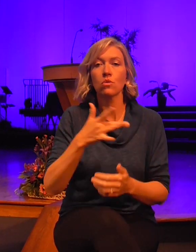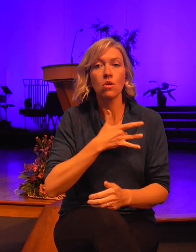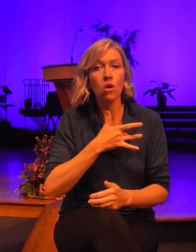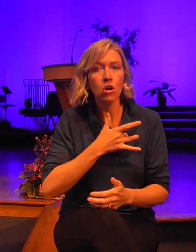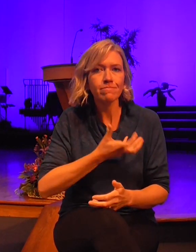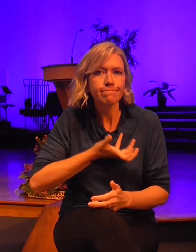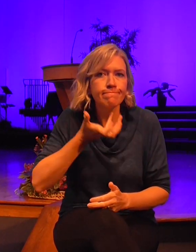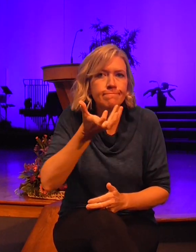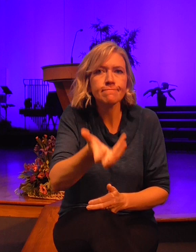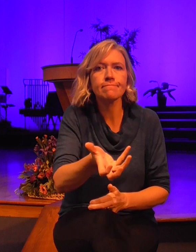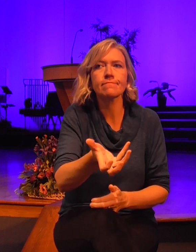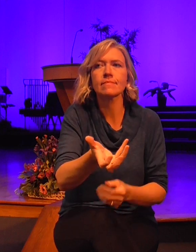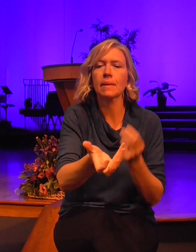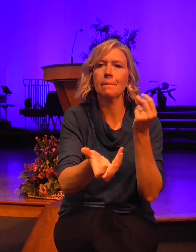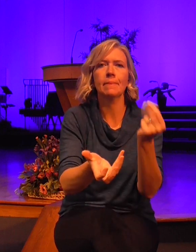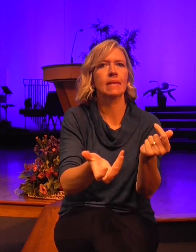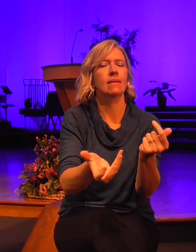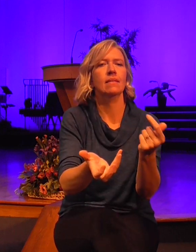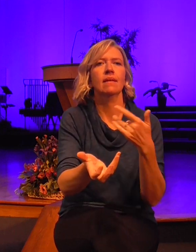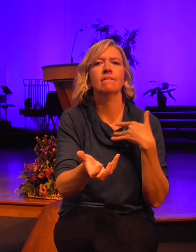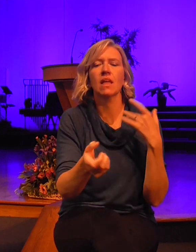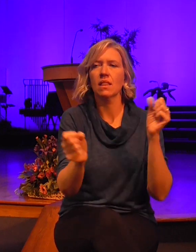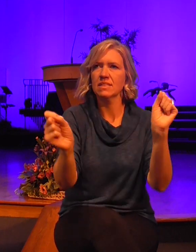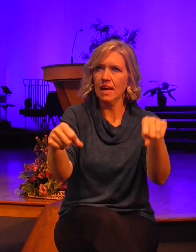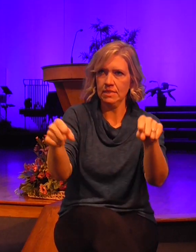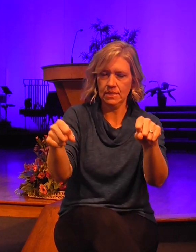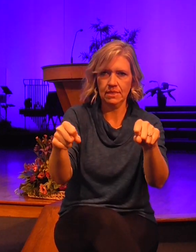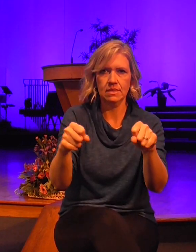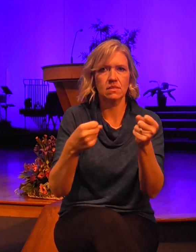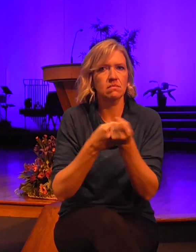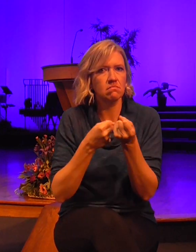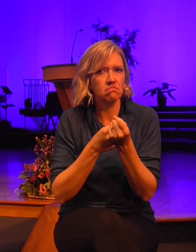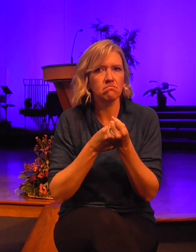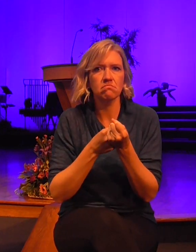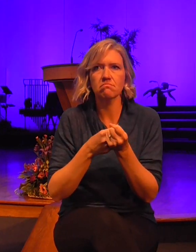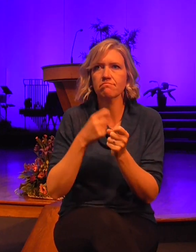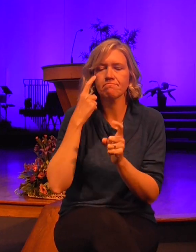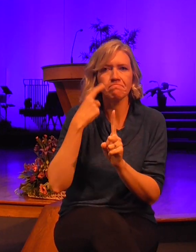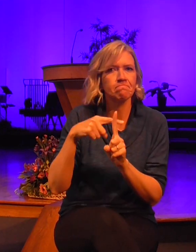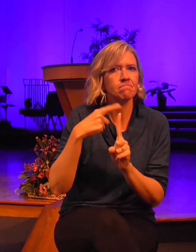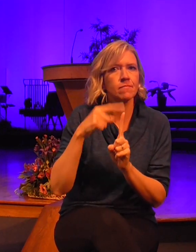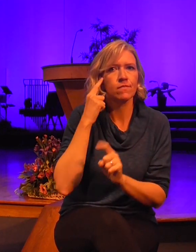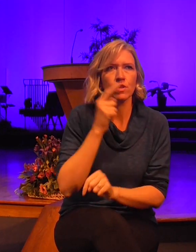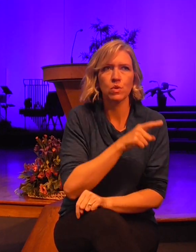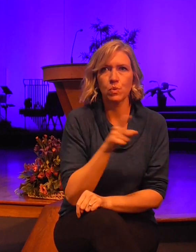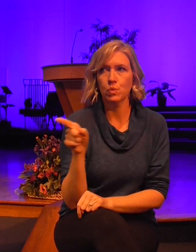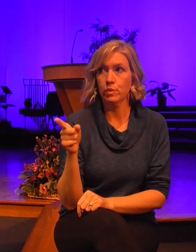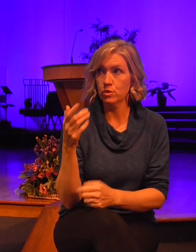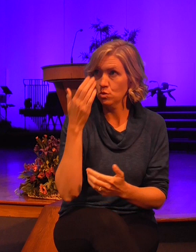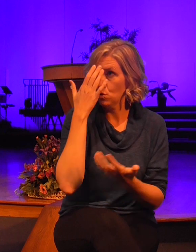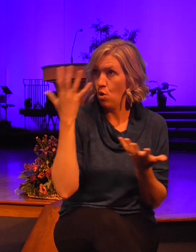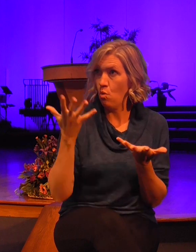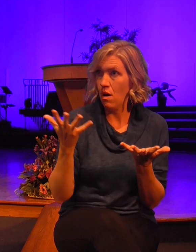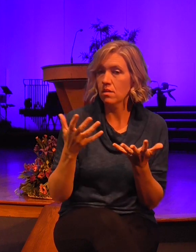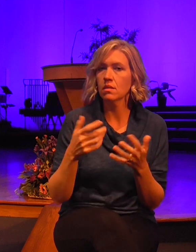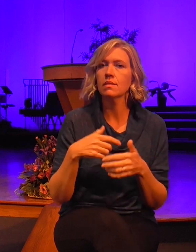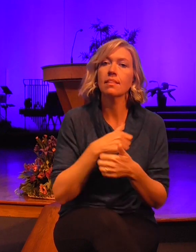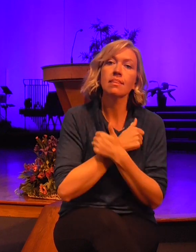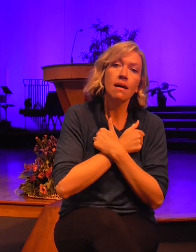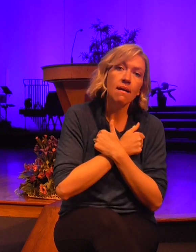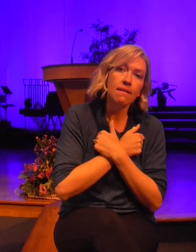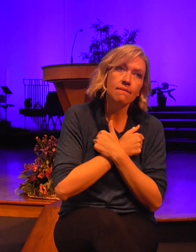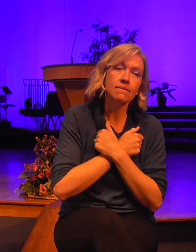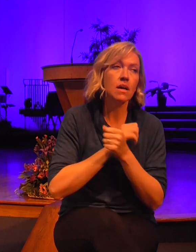them, immediately resonate and affirm themselves in you. Do you know what they are for you? Love and